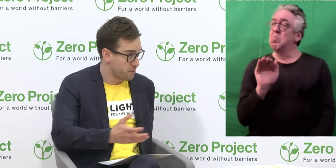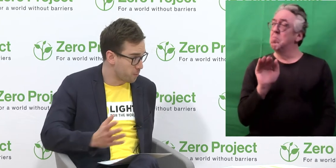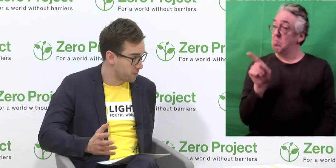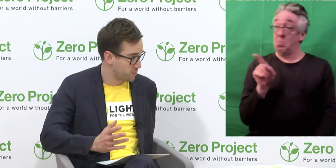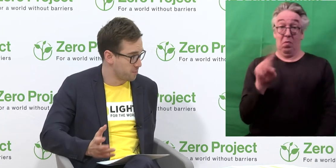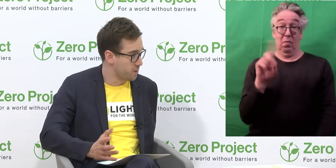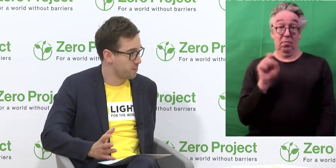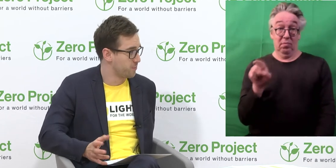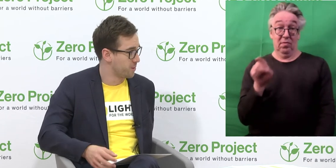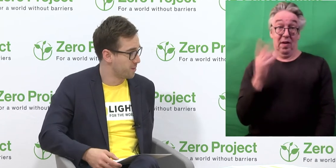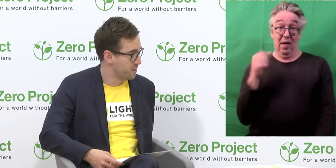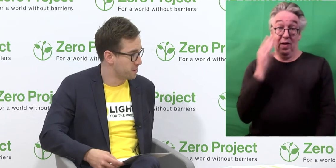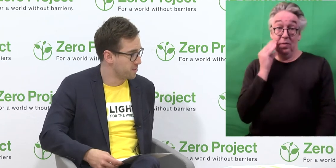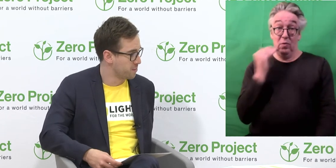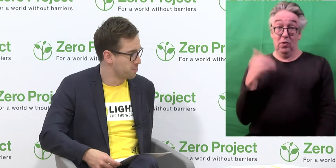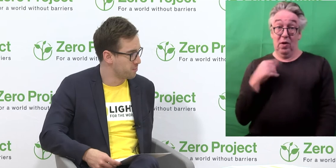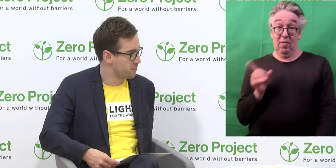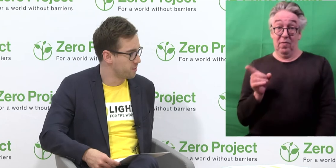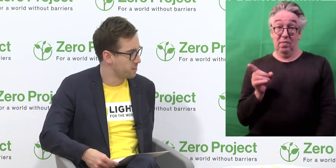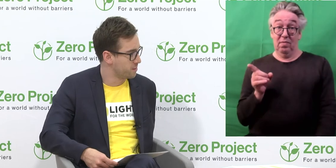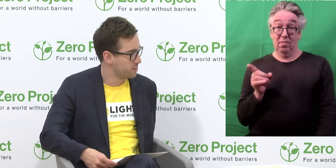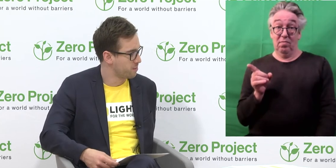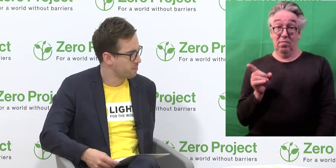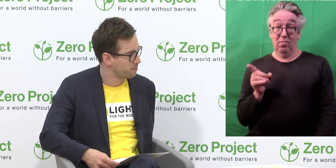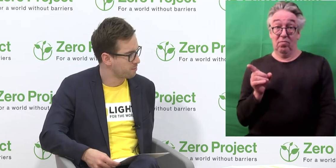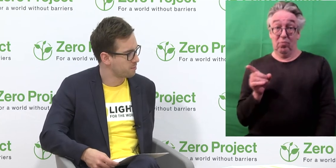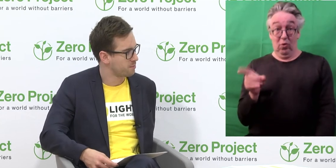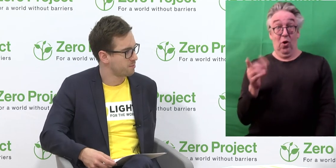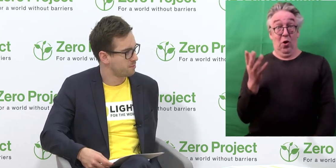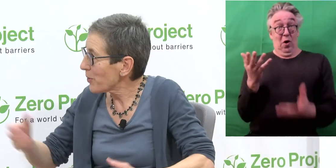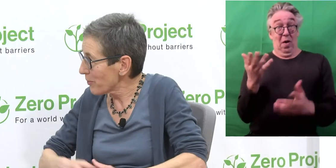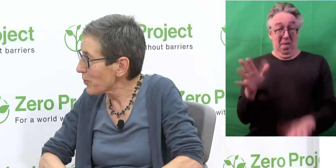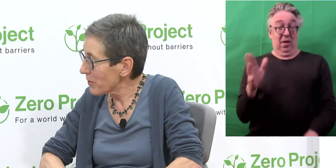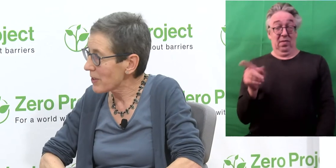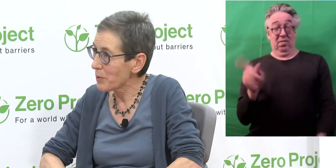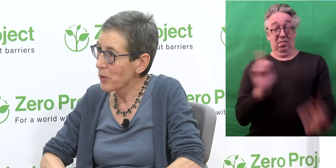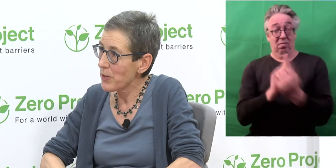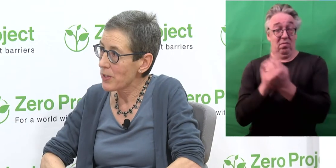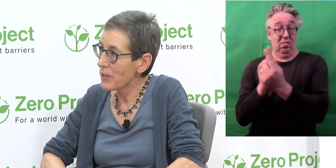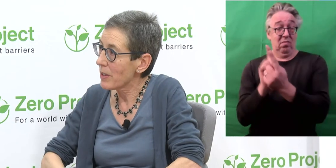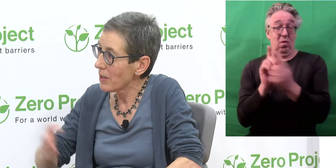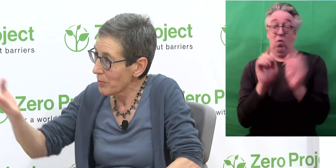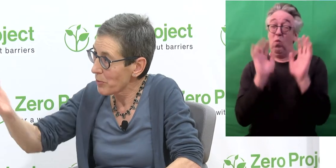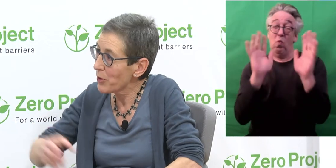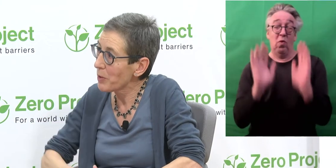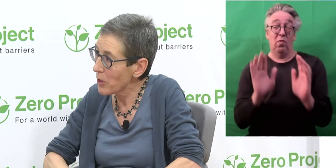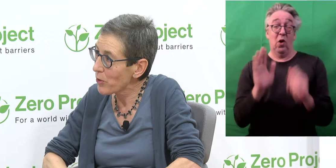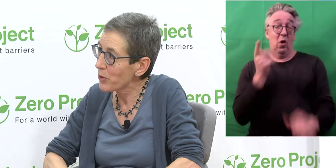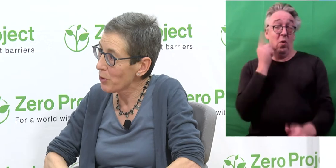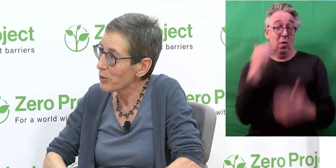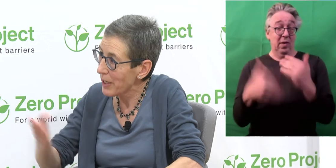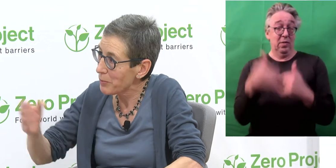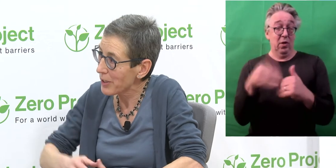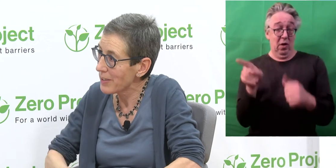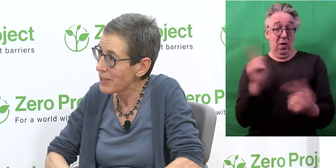mean, you have worked with a lot of amazing women with disabilities. And taking from these experiences, really mirroring